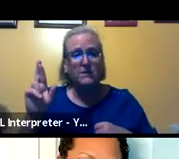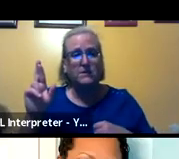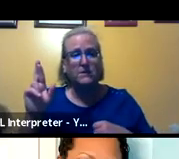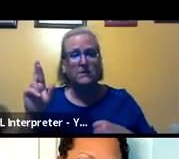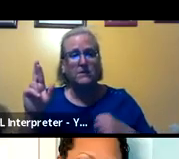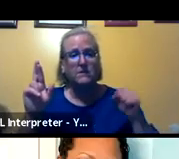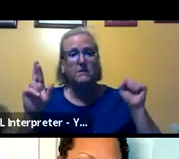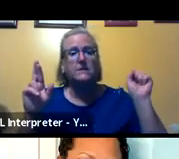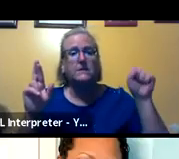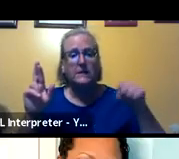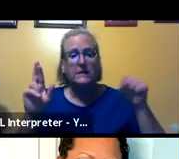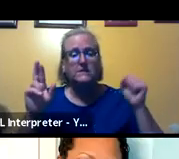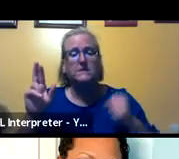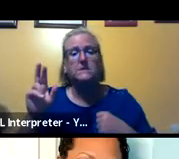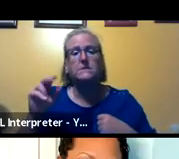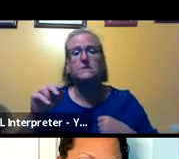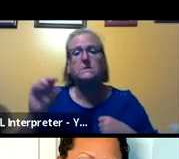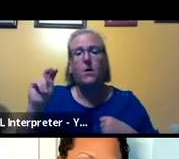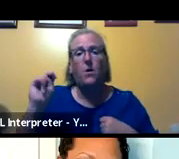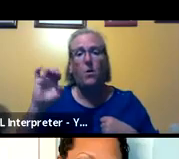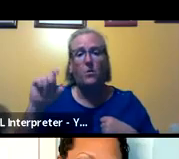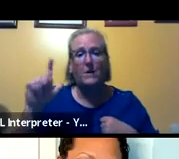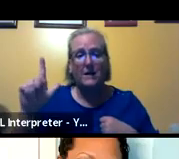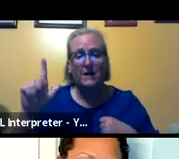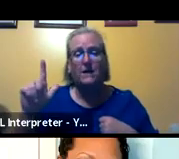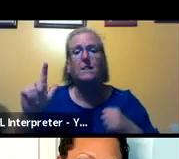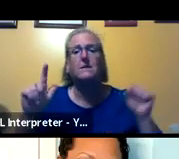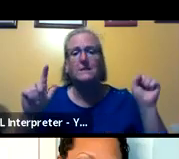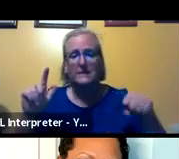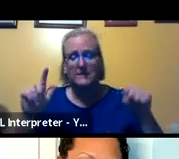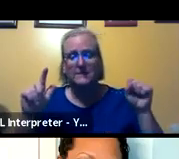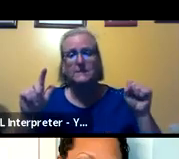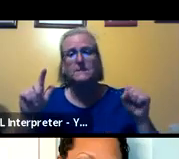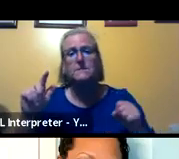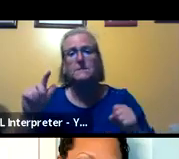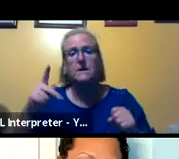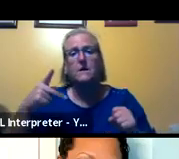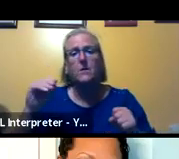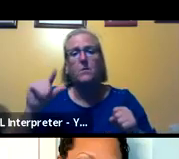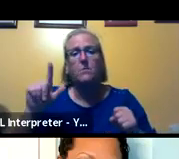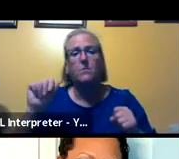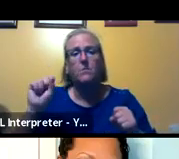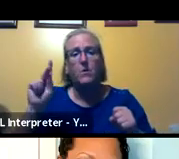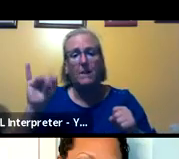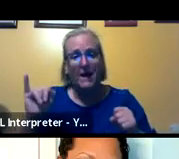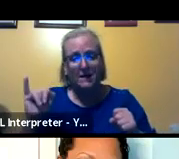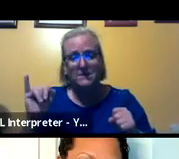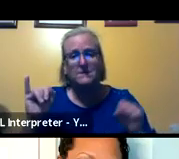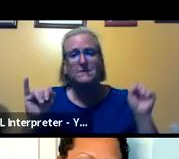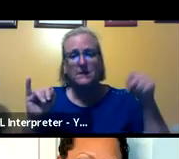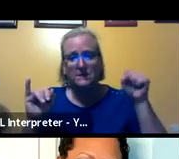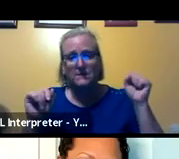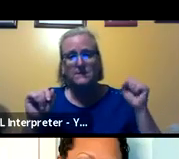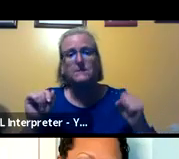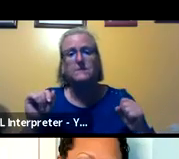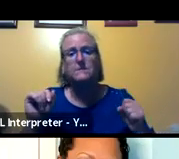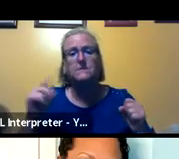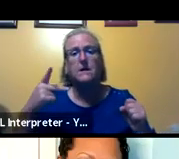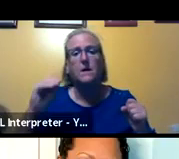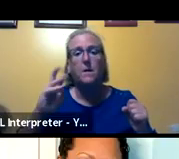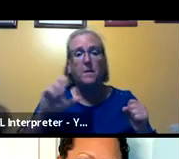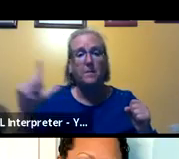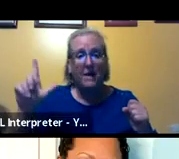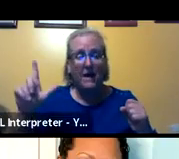Malika Smith-Tucker, yes. Dr. O'Neill? Claire O'Neill, yes. Mr. Pulaski? Fred Pulaski, yes. Haley